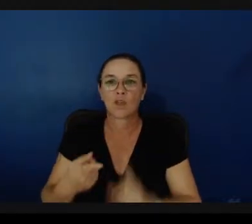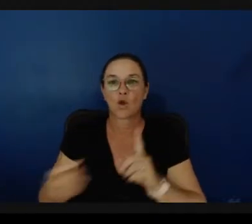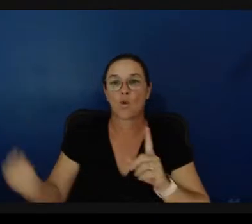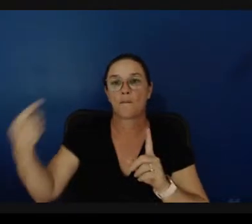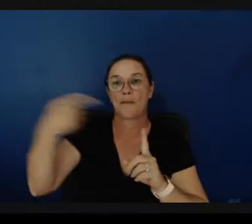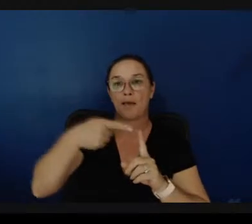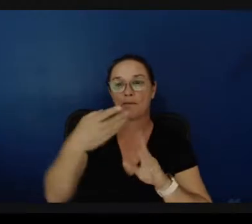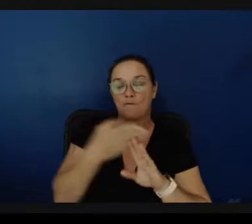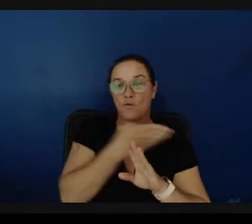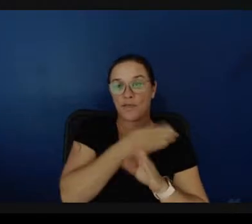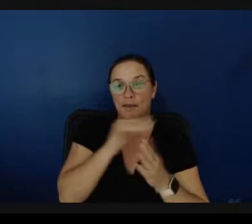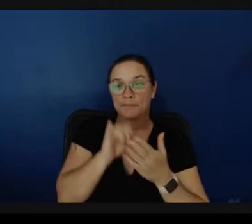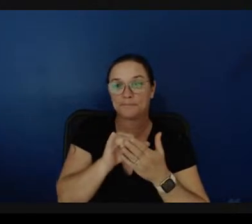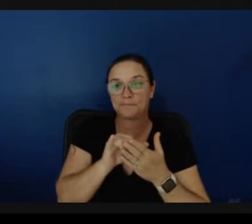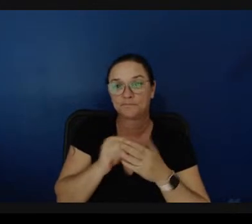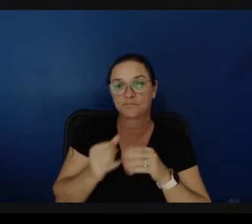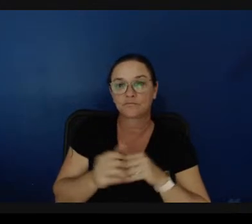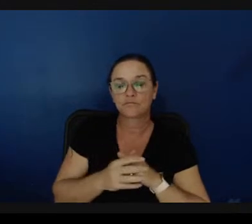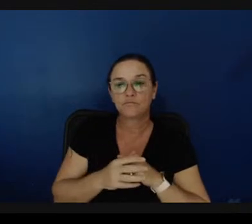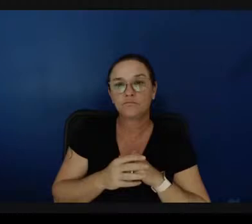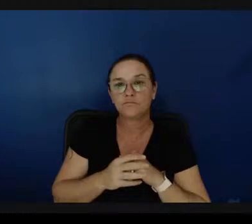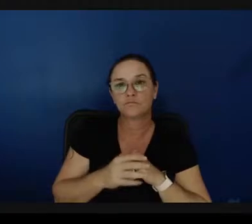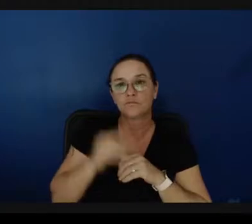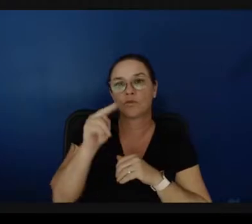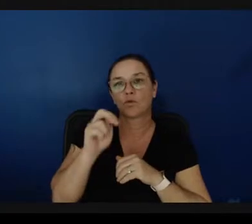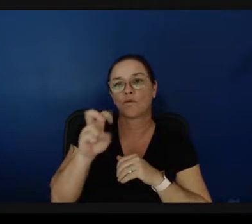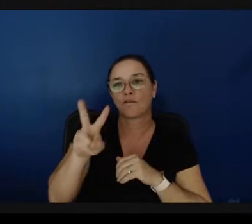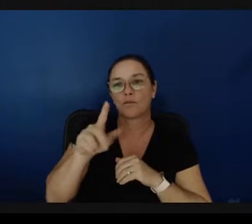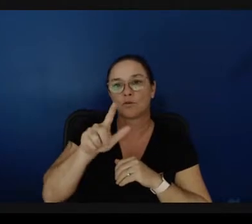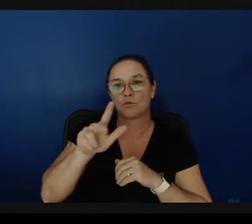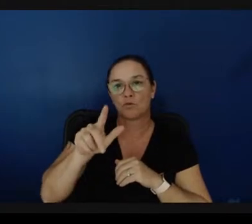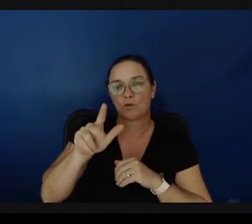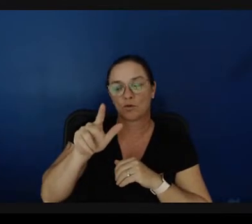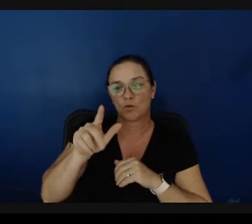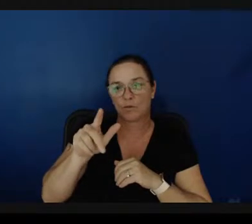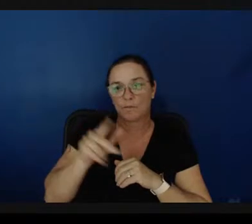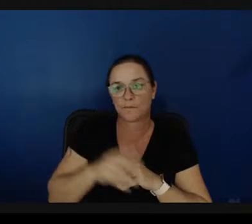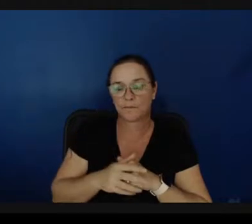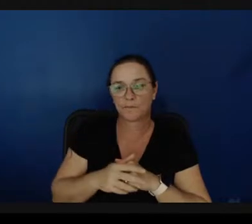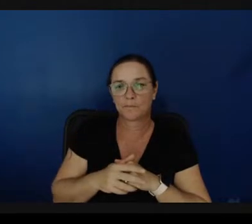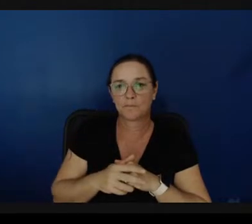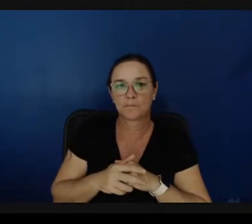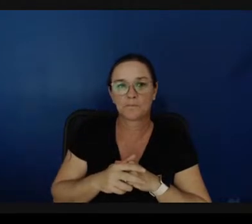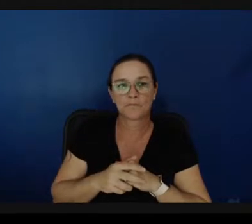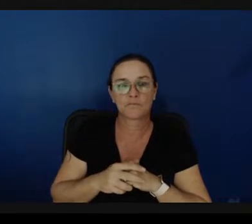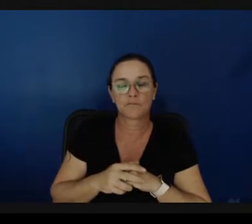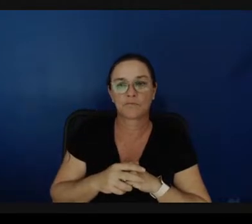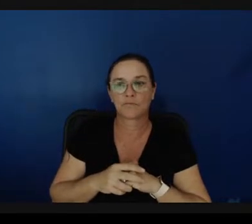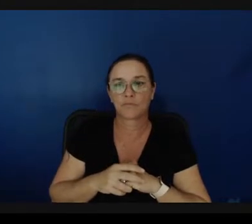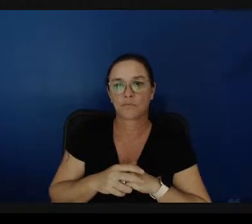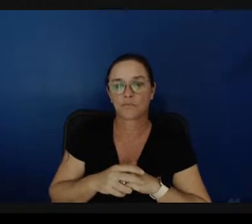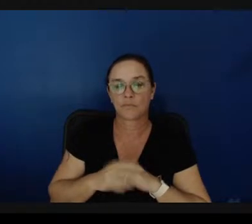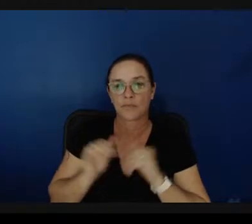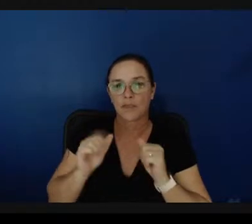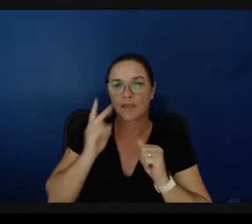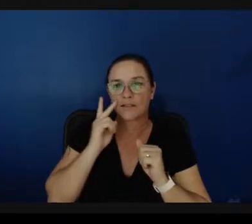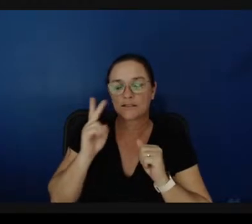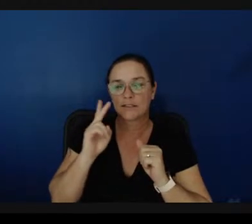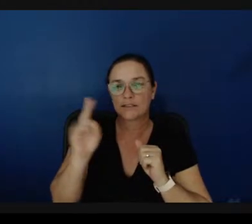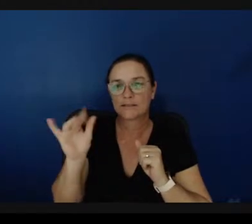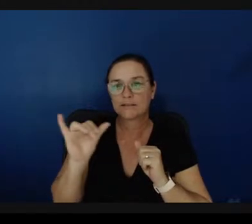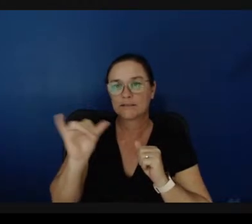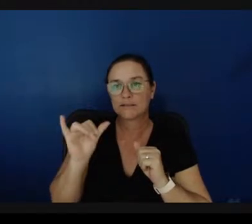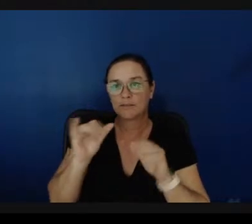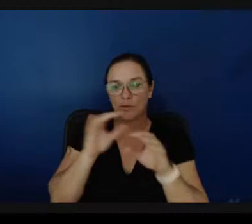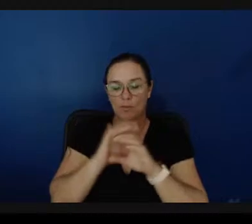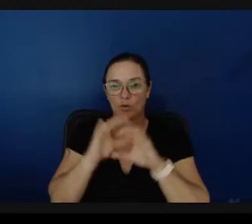that. So now from November 23rd, and you see there is that similar bullseye, then inflation